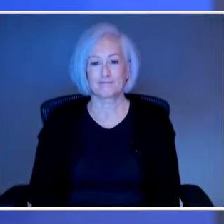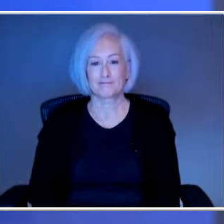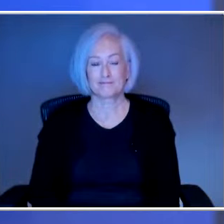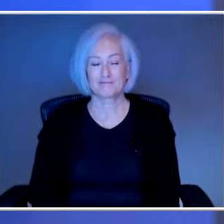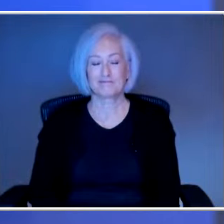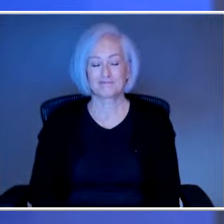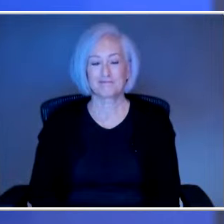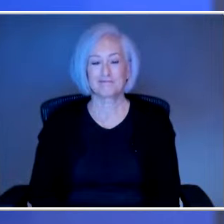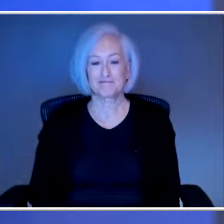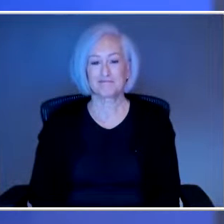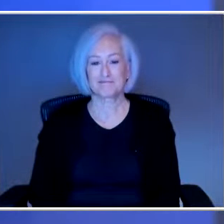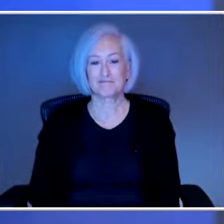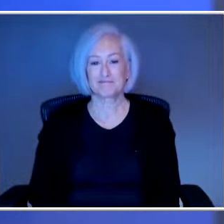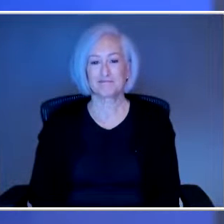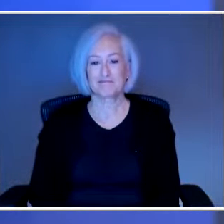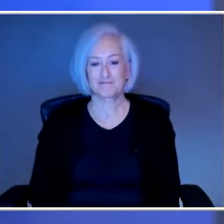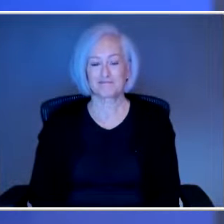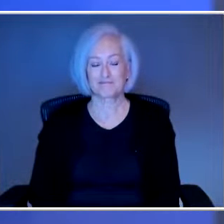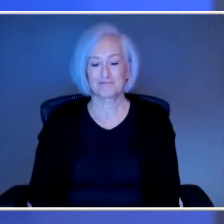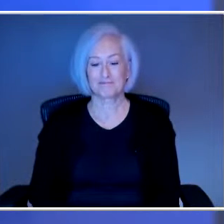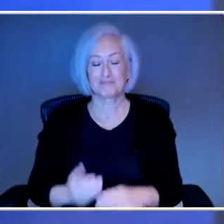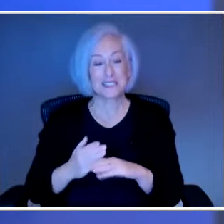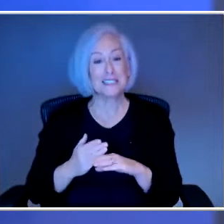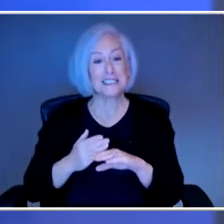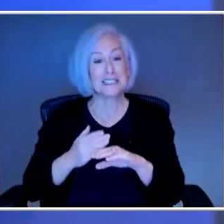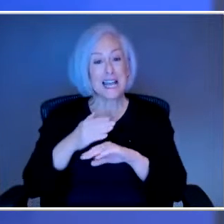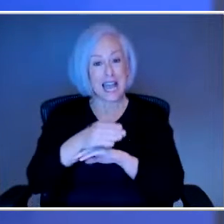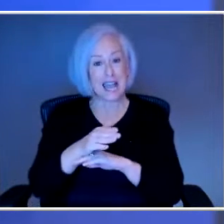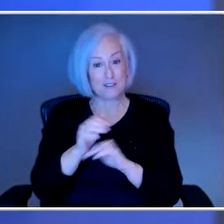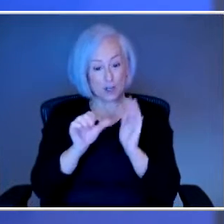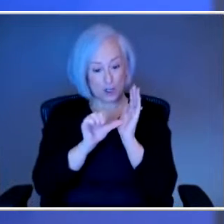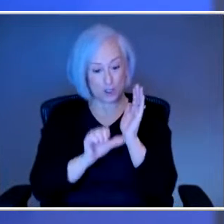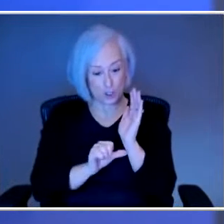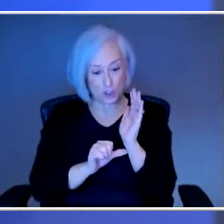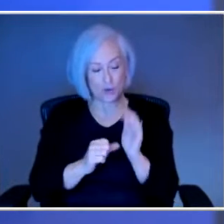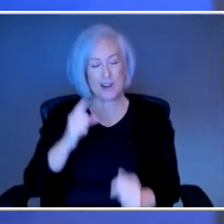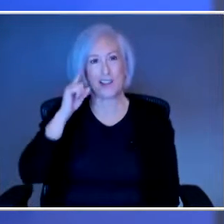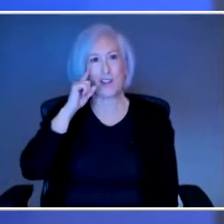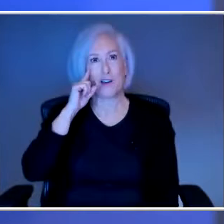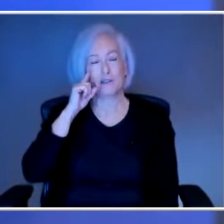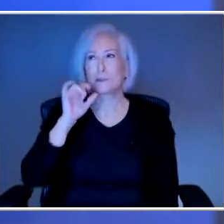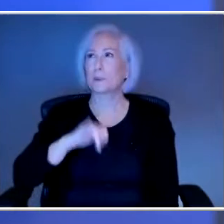felt after the operation that I needed to see a chiropractor,